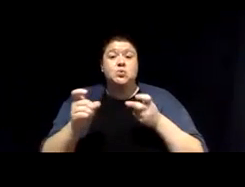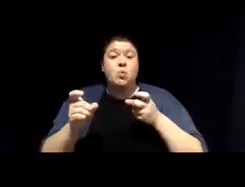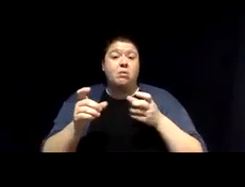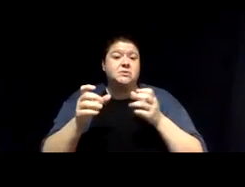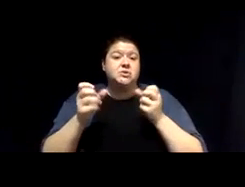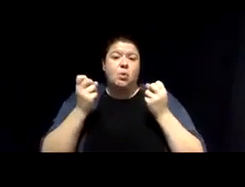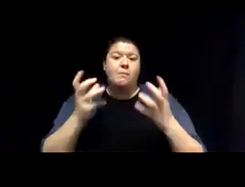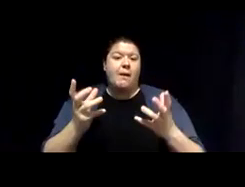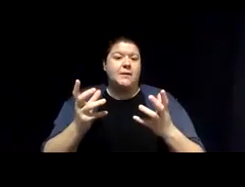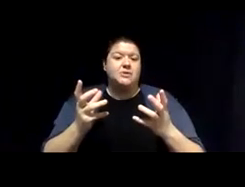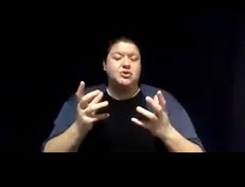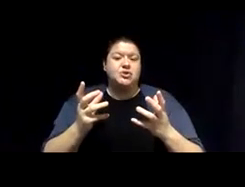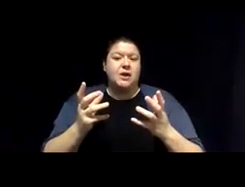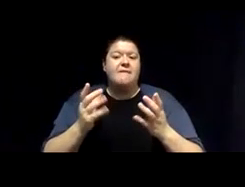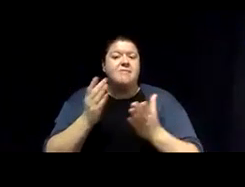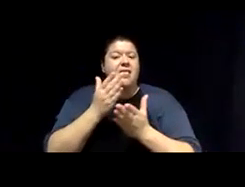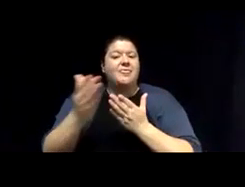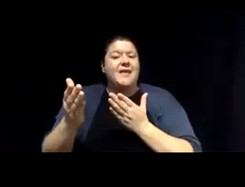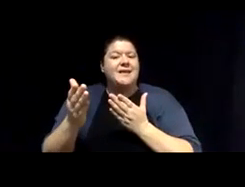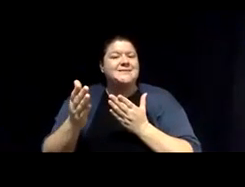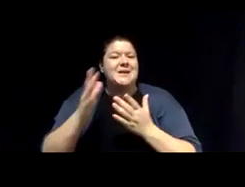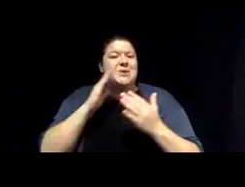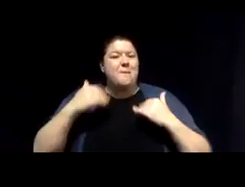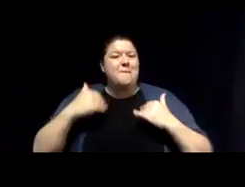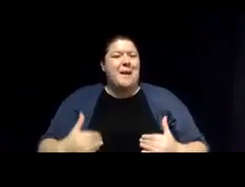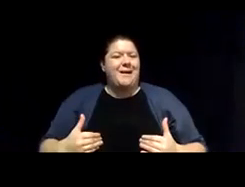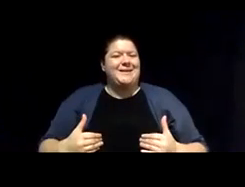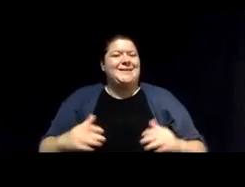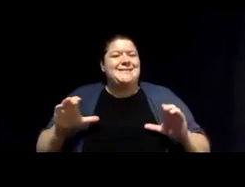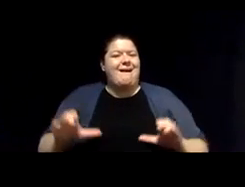your involuntary things that you aren't aware of.